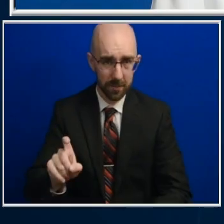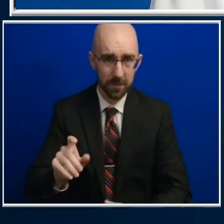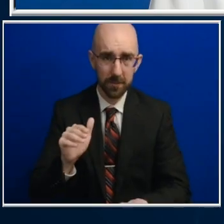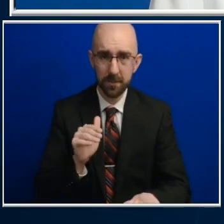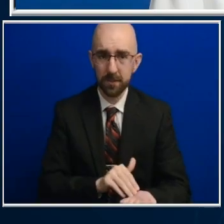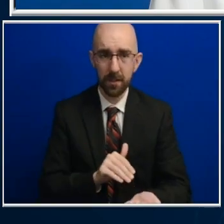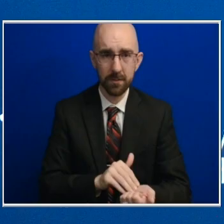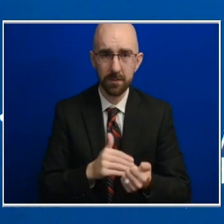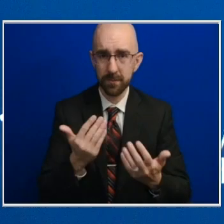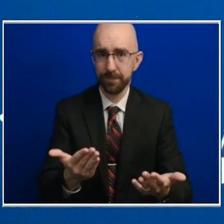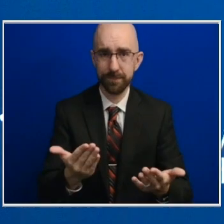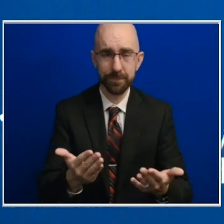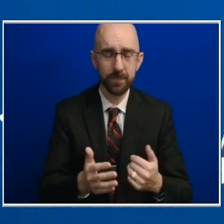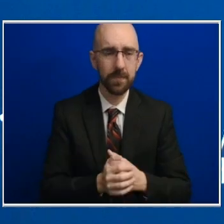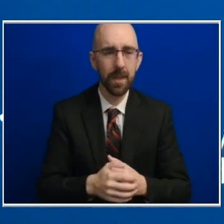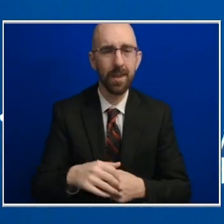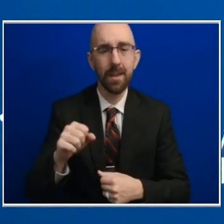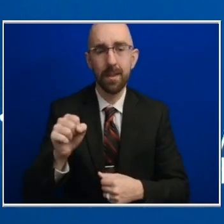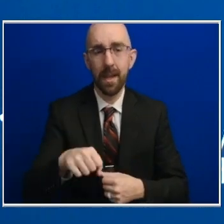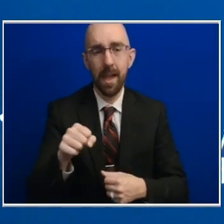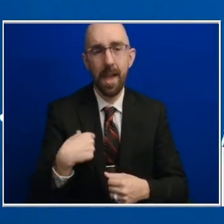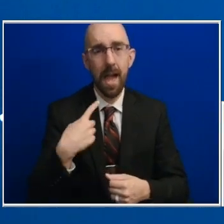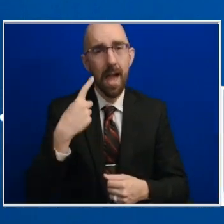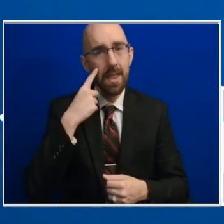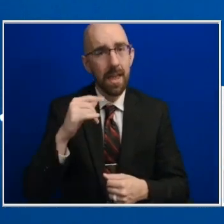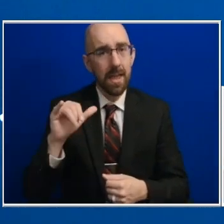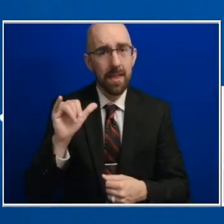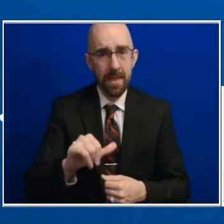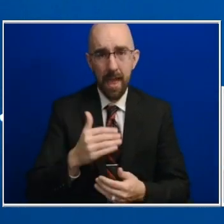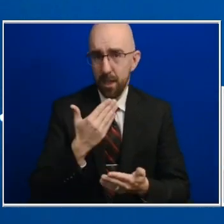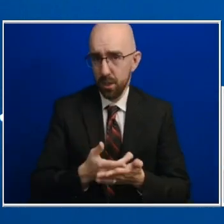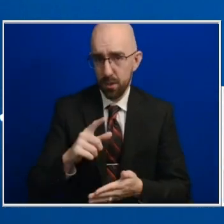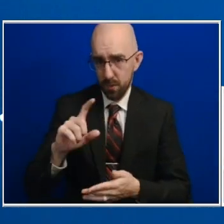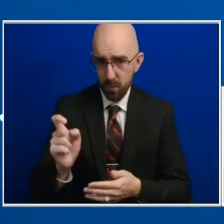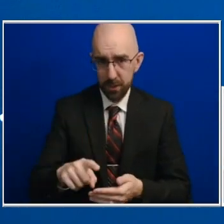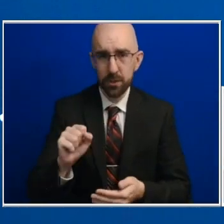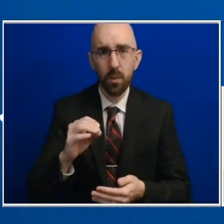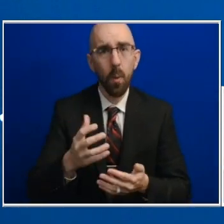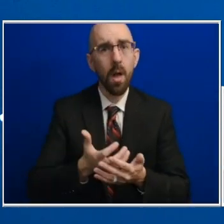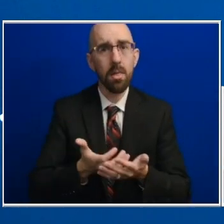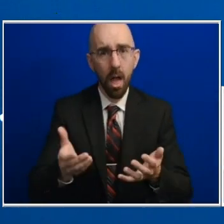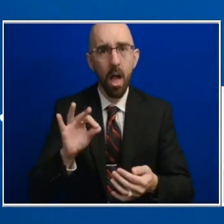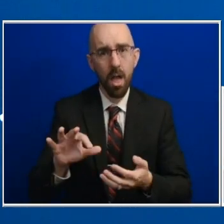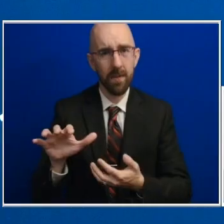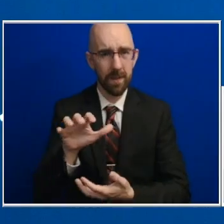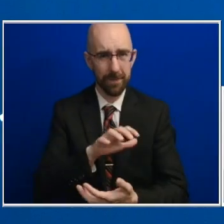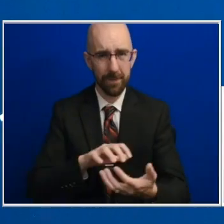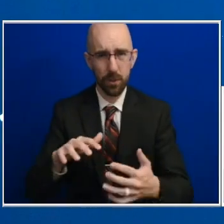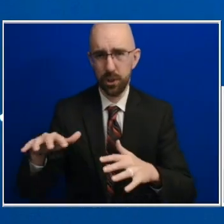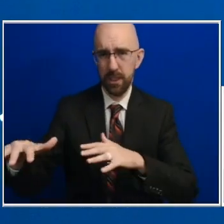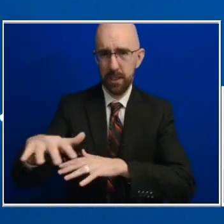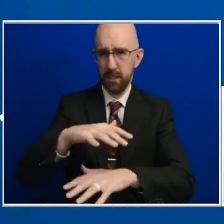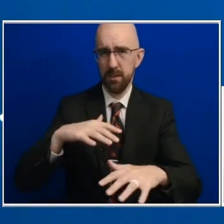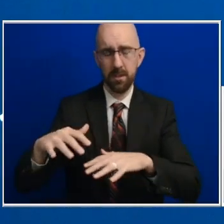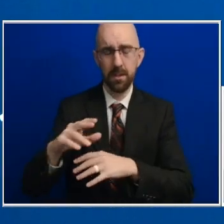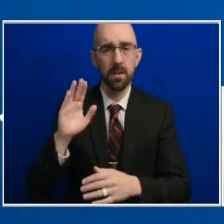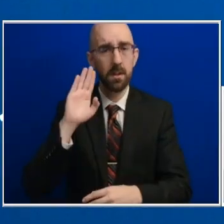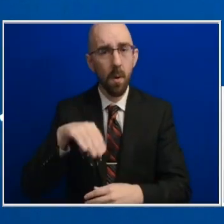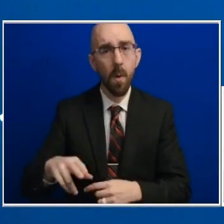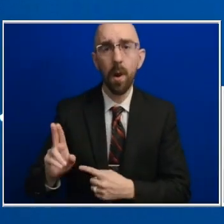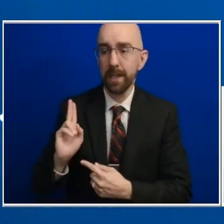Yeah. I think that's a good question. So there is a lot of confusion out there. We know that historically,